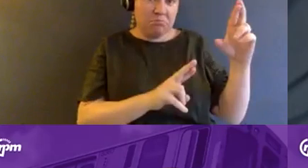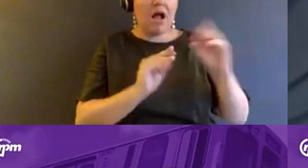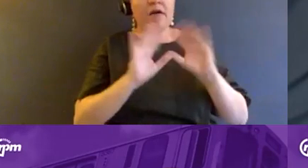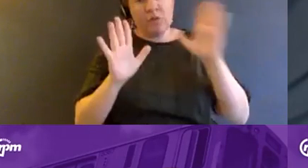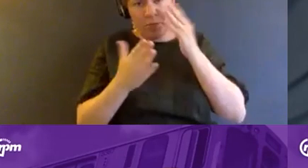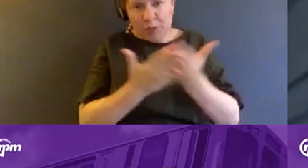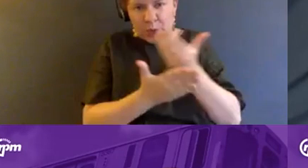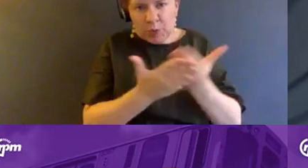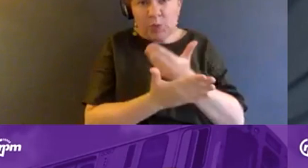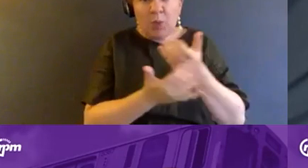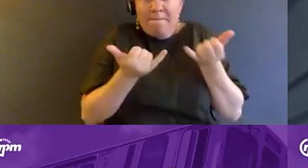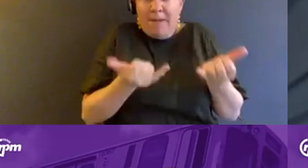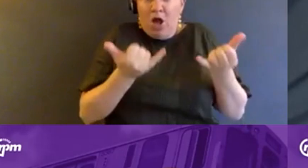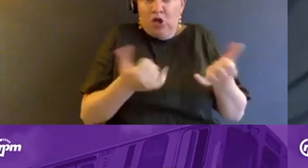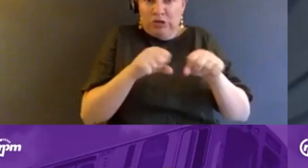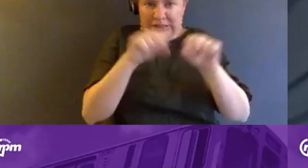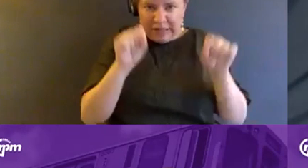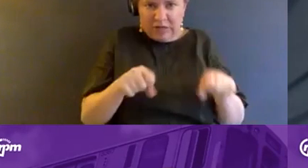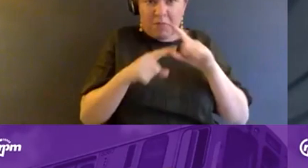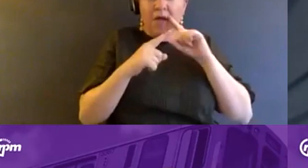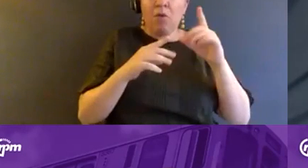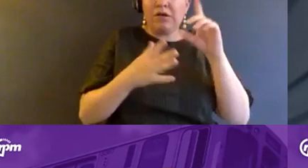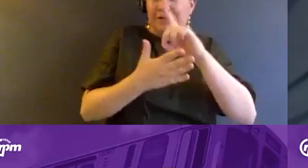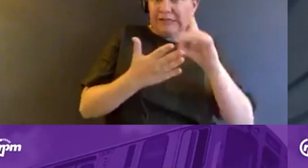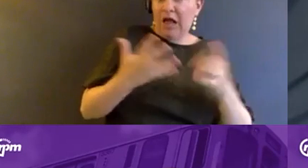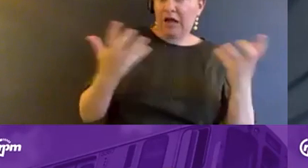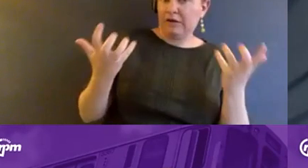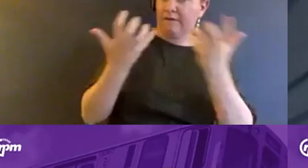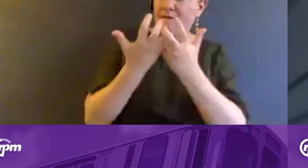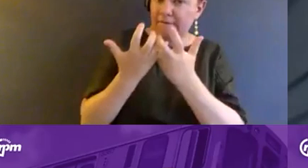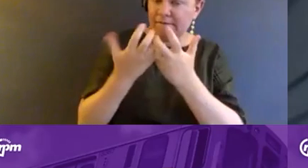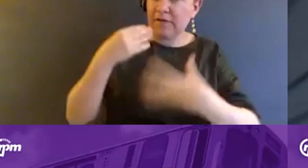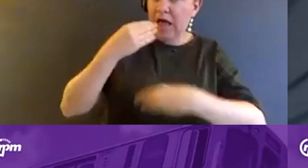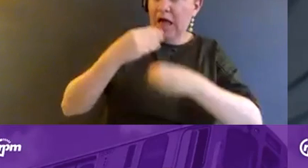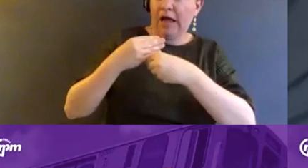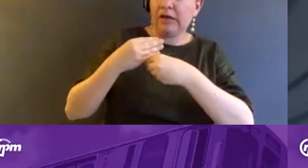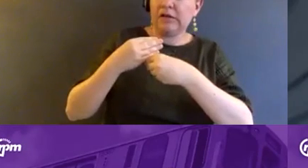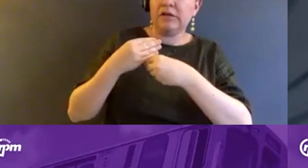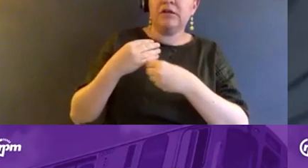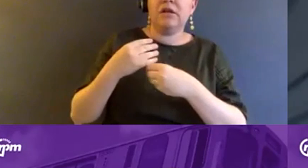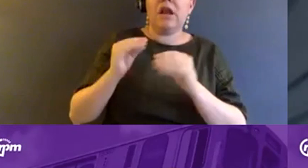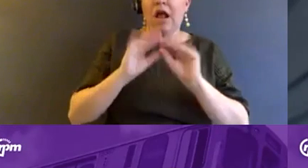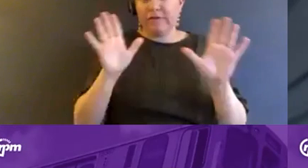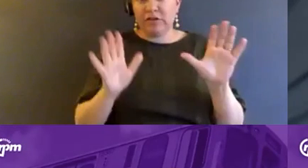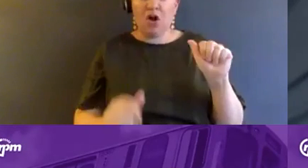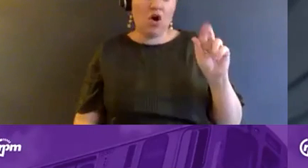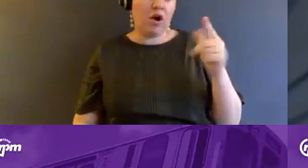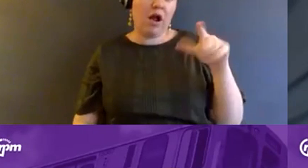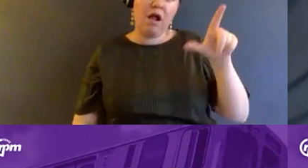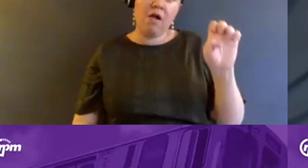modern stations, but they'll be designed to be complementary to those historic districts. Obviously, Argyle has the